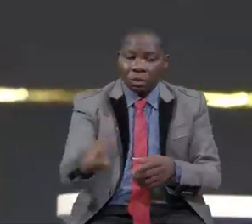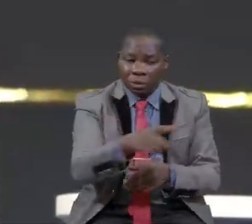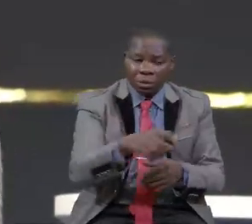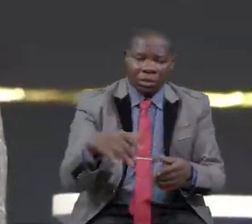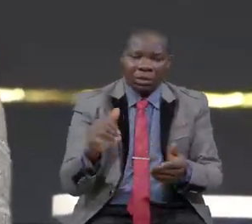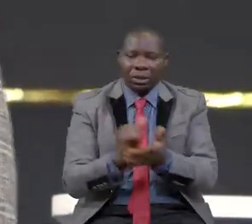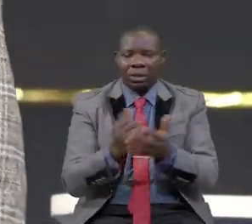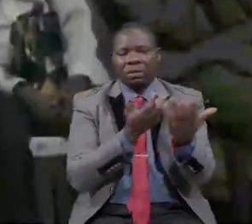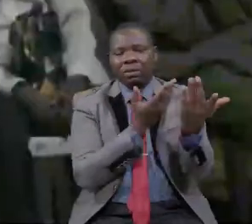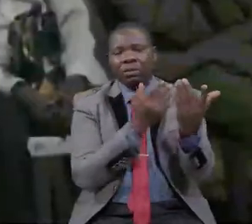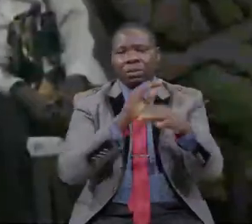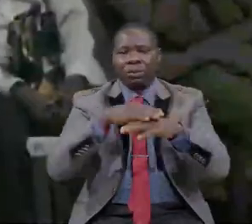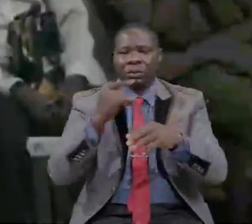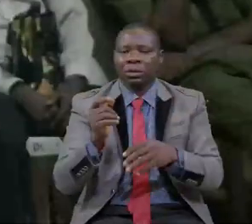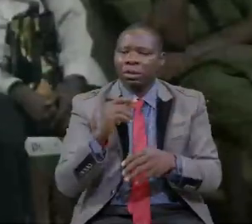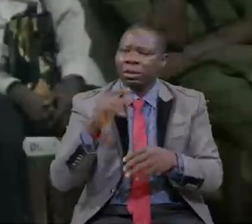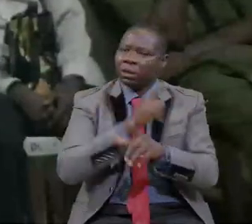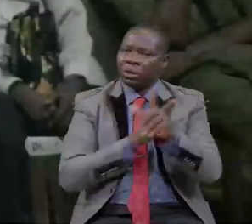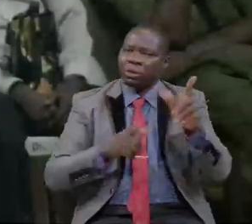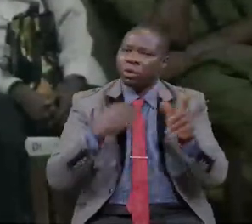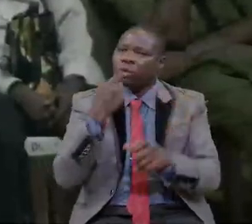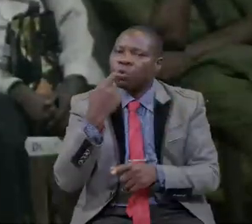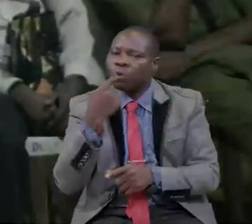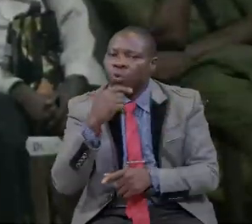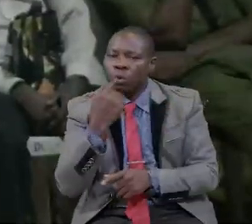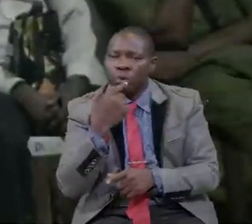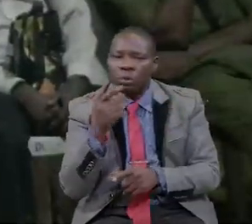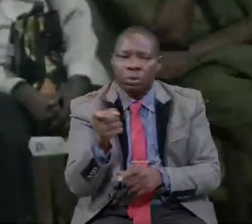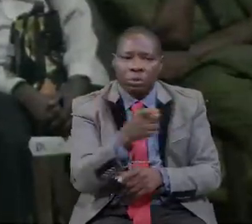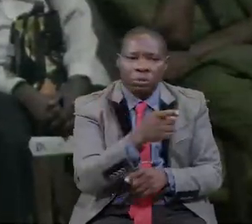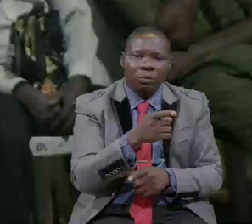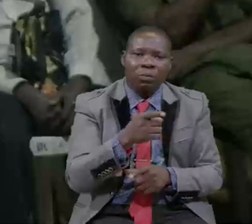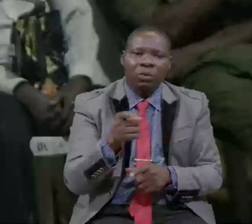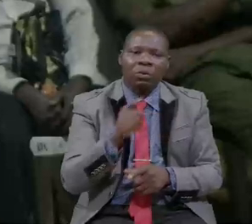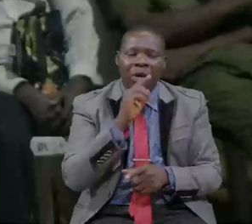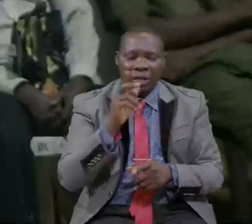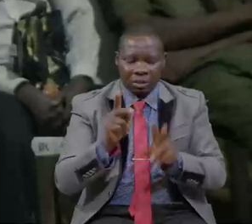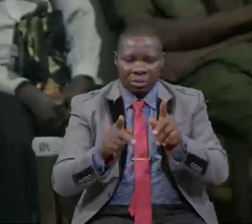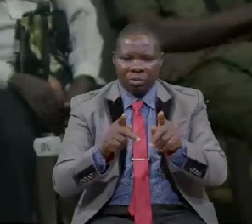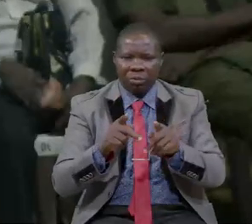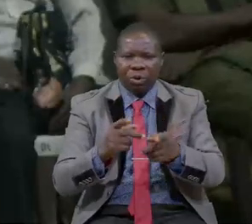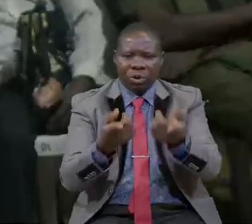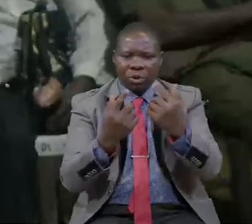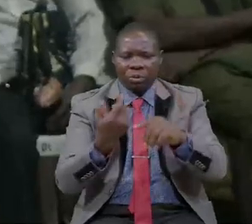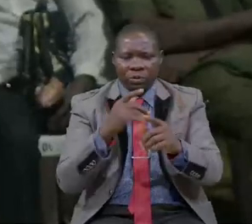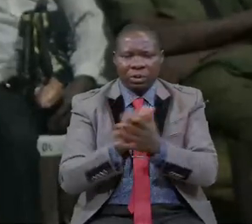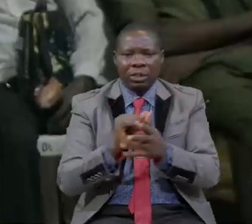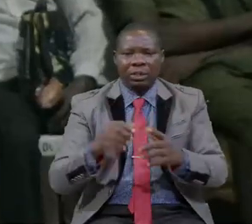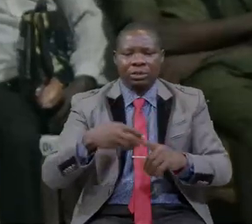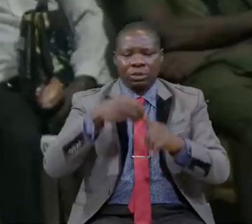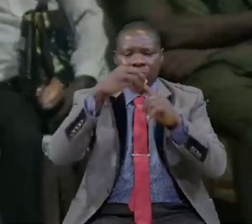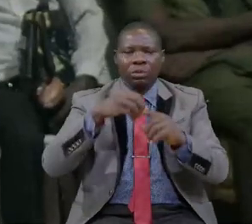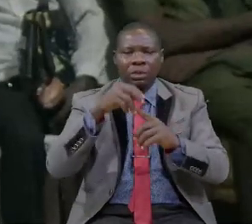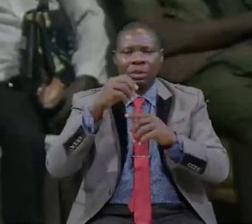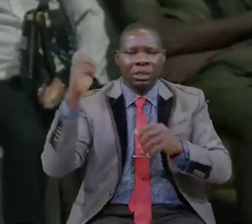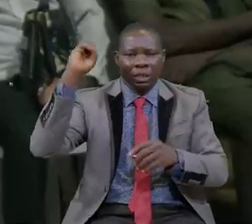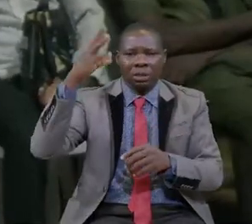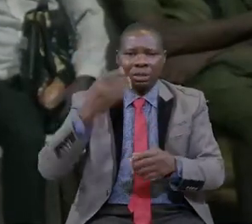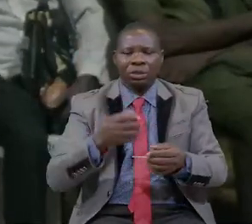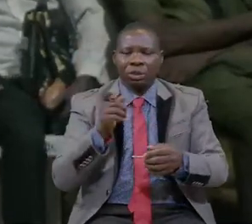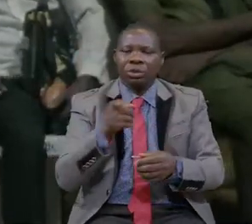I said, who are they? They're the people coming for that unique grace. They're the people coming from that